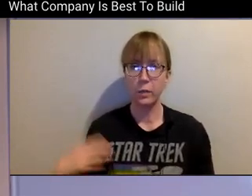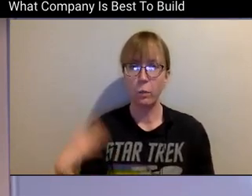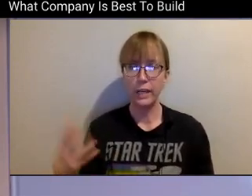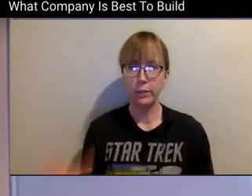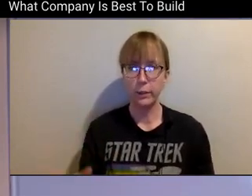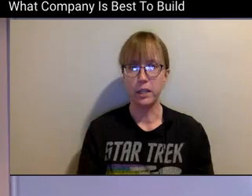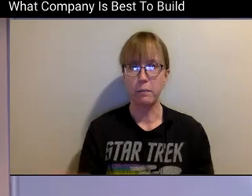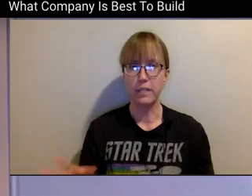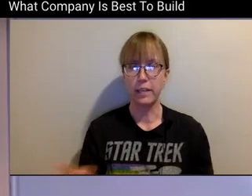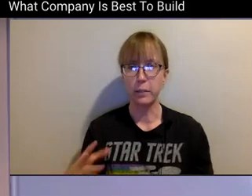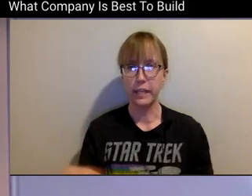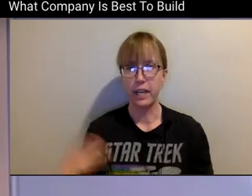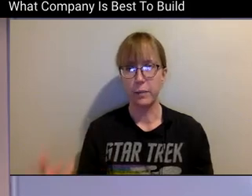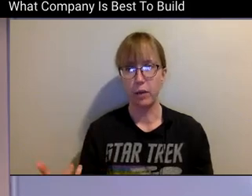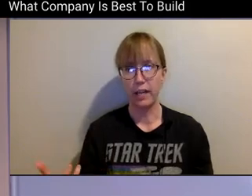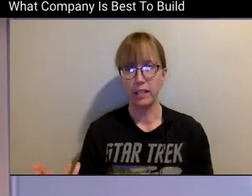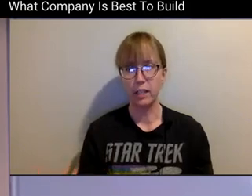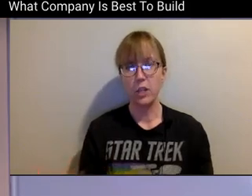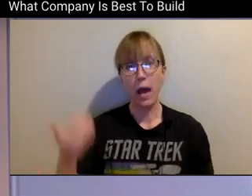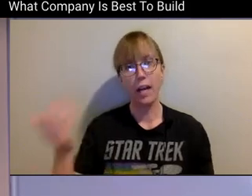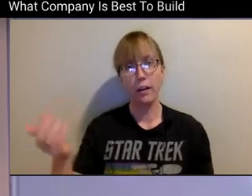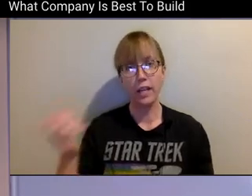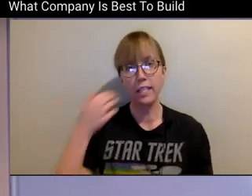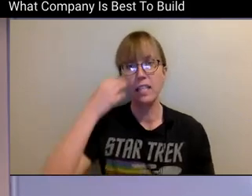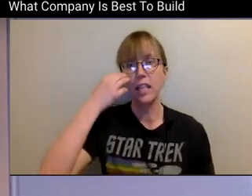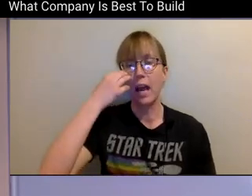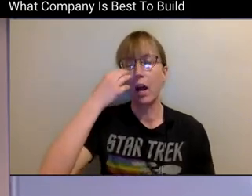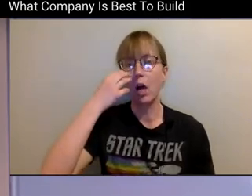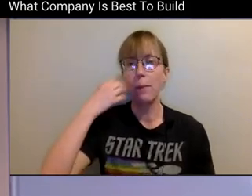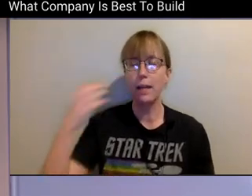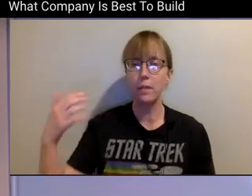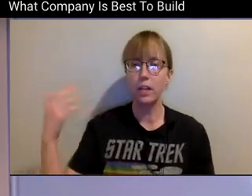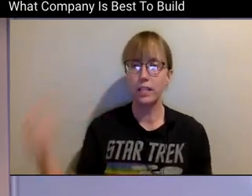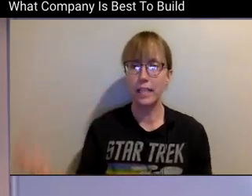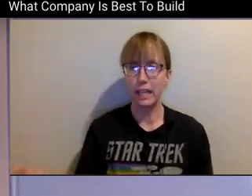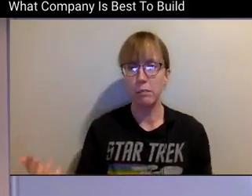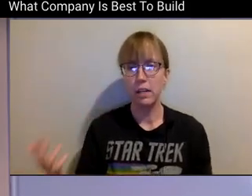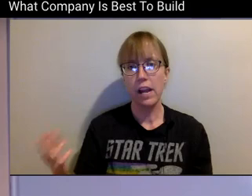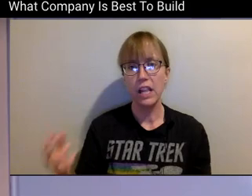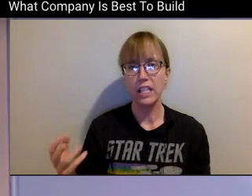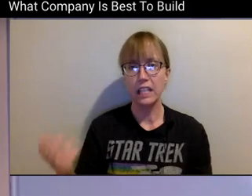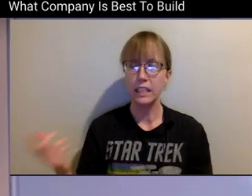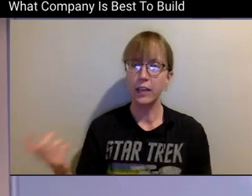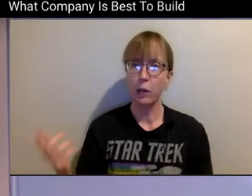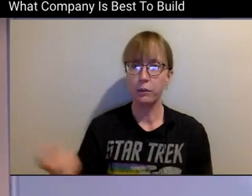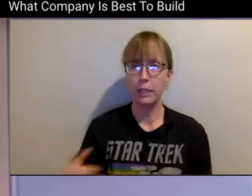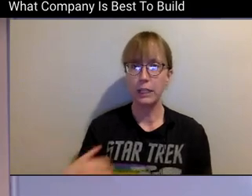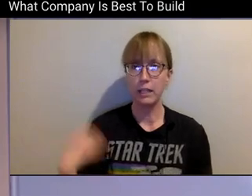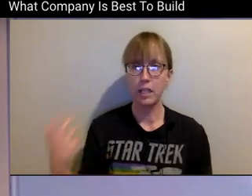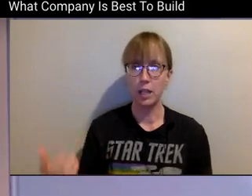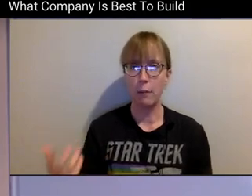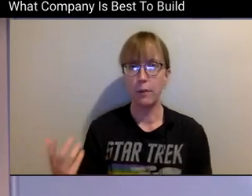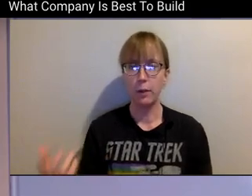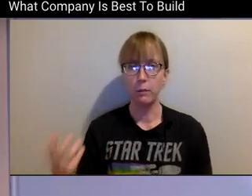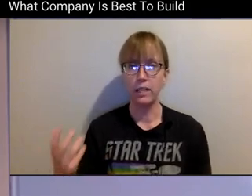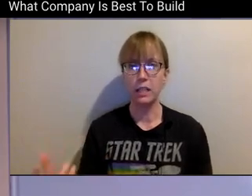based on what you do with the compensation plan and the products. So I agree in the sense that all MLMs are the same, in the sense that the only way to get to